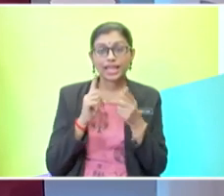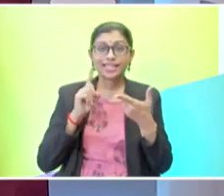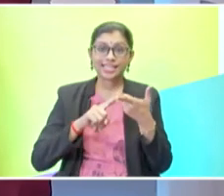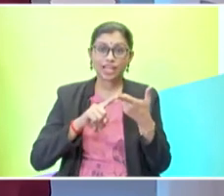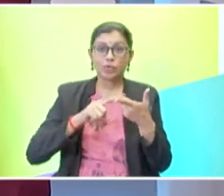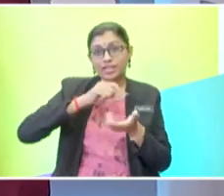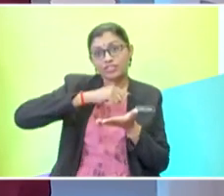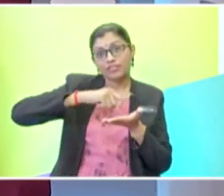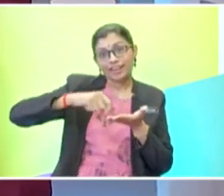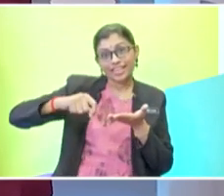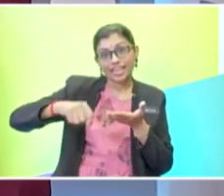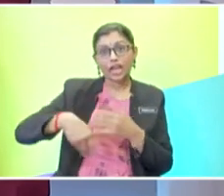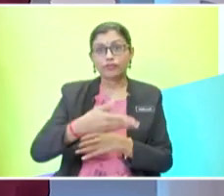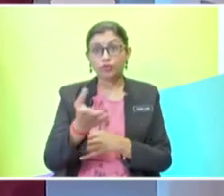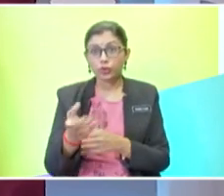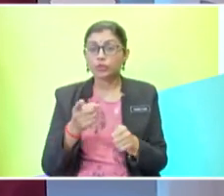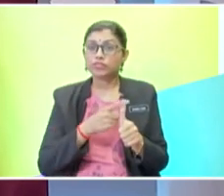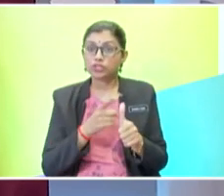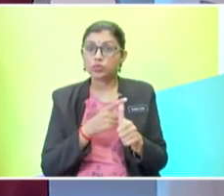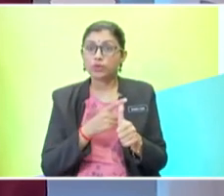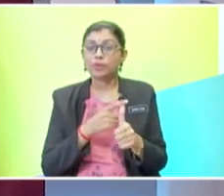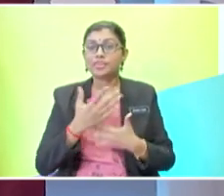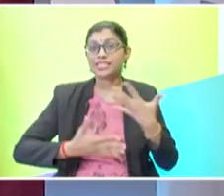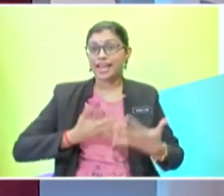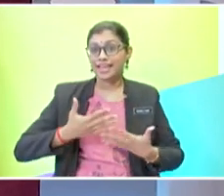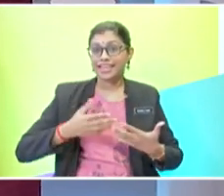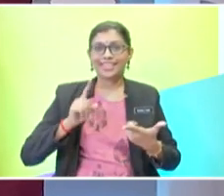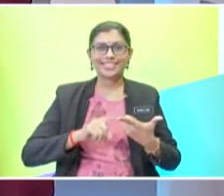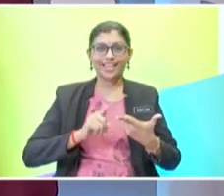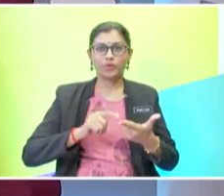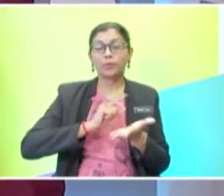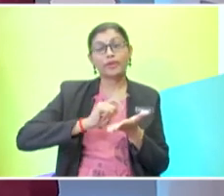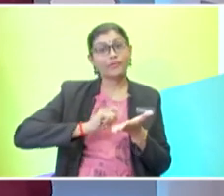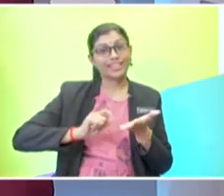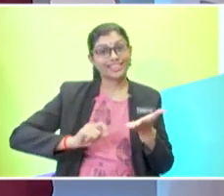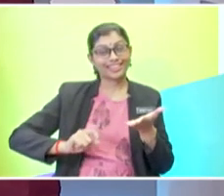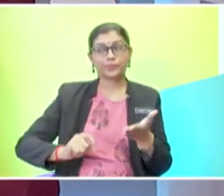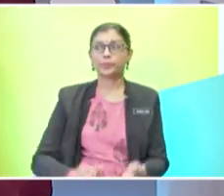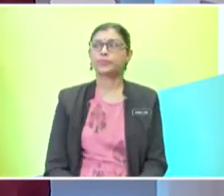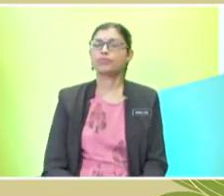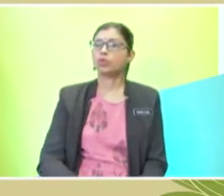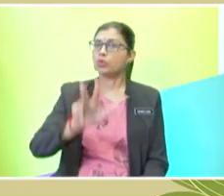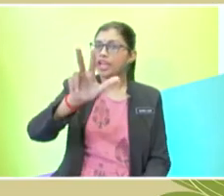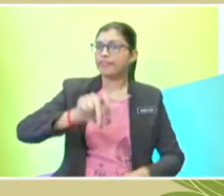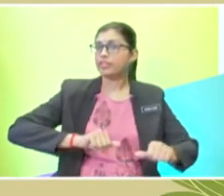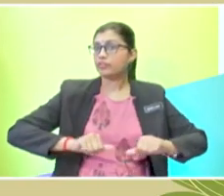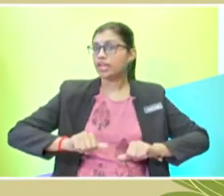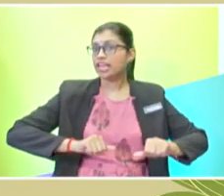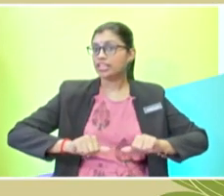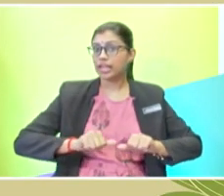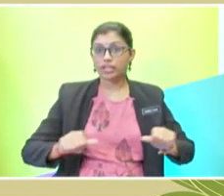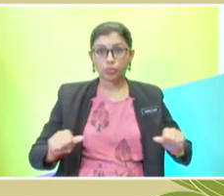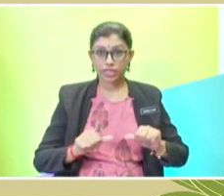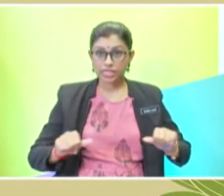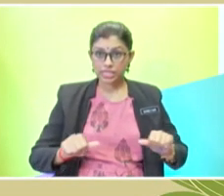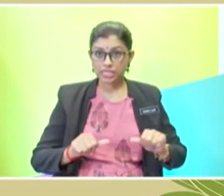writing. And from these learning standards, we have three activities that we would like to cover. The first one, we